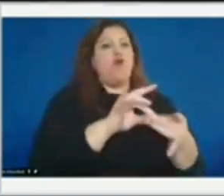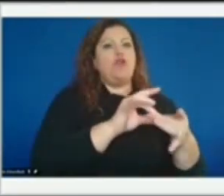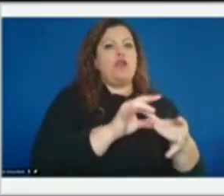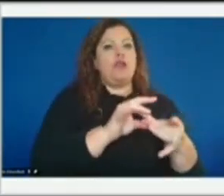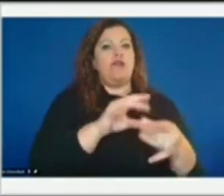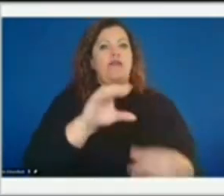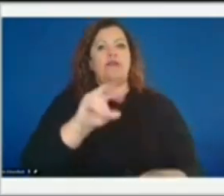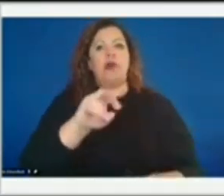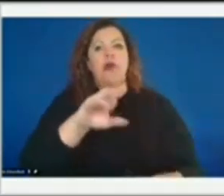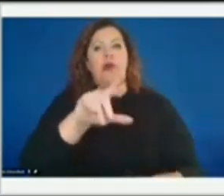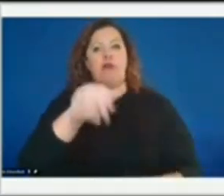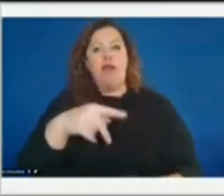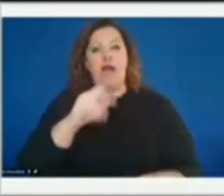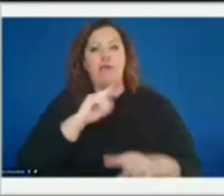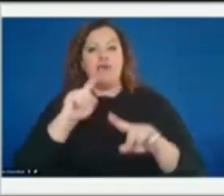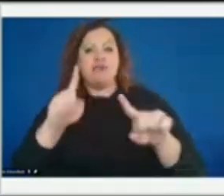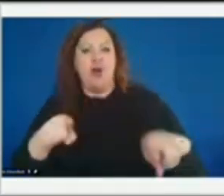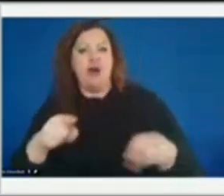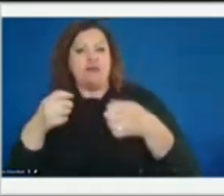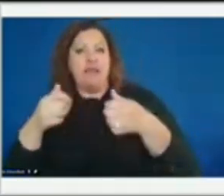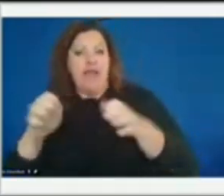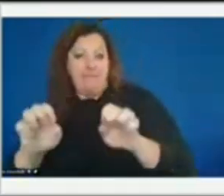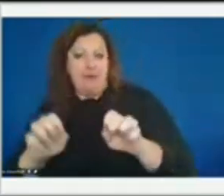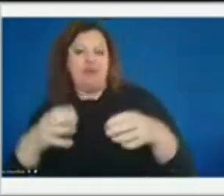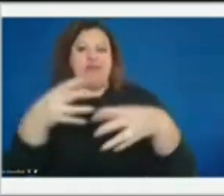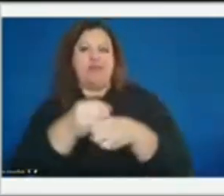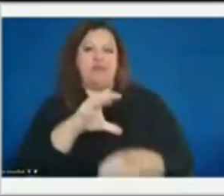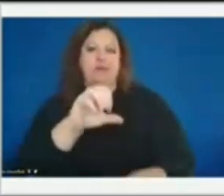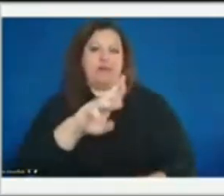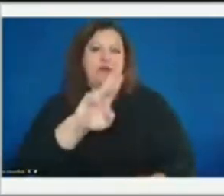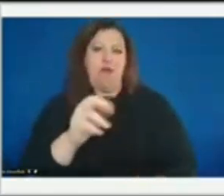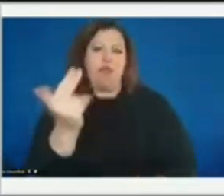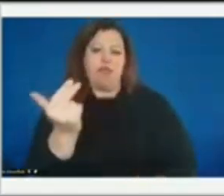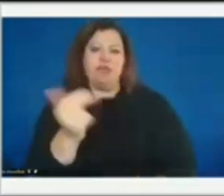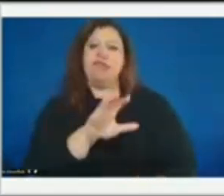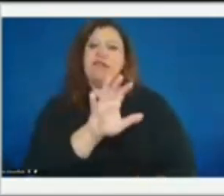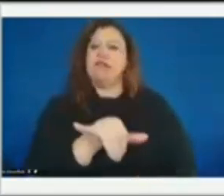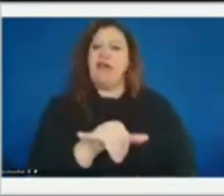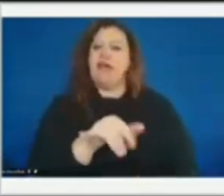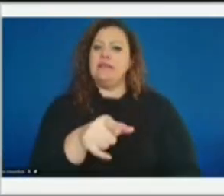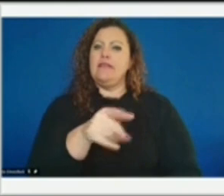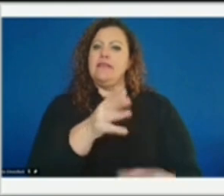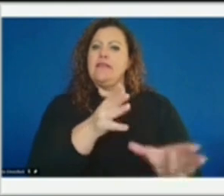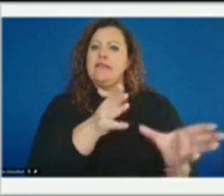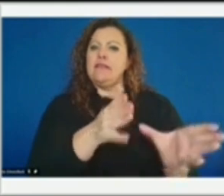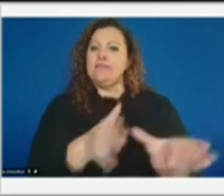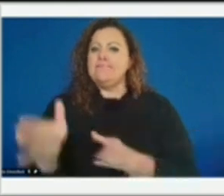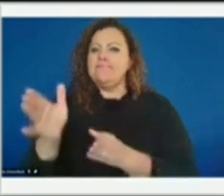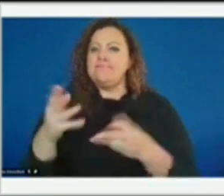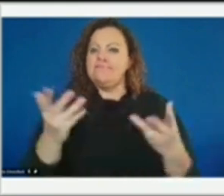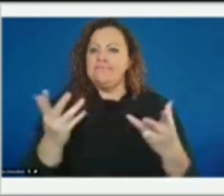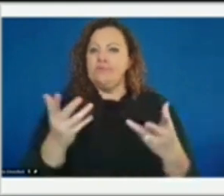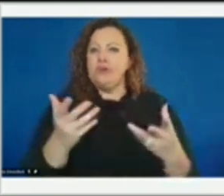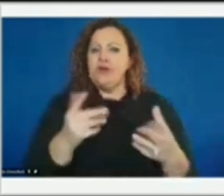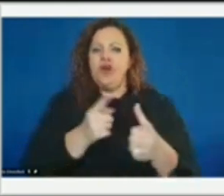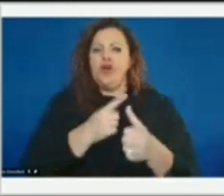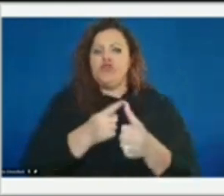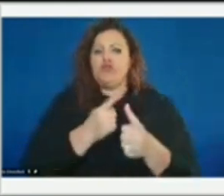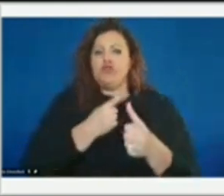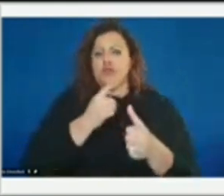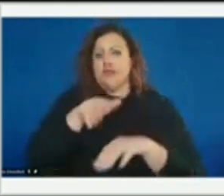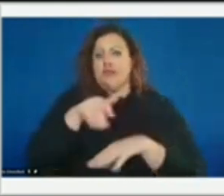Effort, which is our Core 13. The victimization, this initiative was originally created